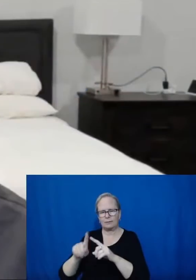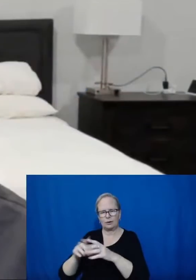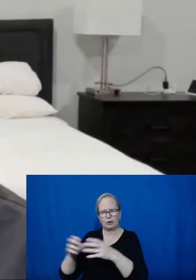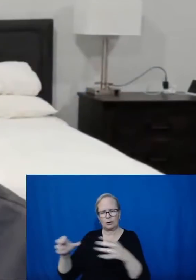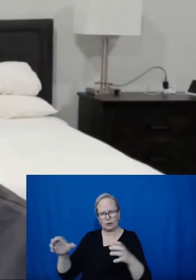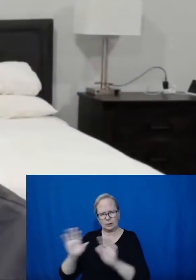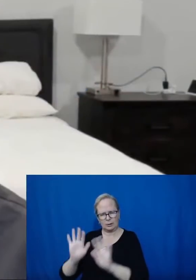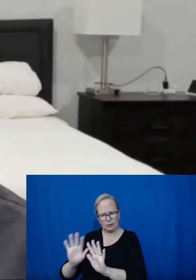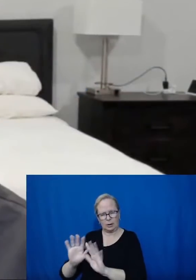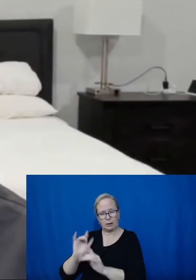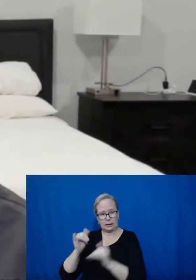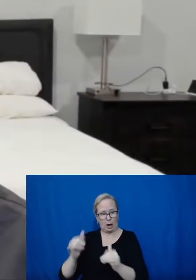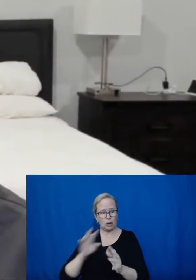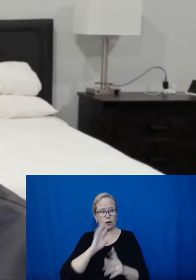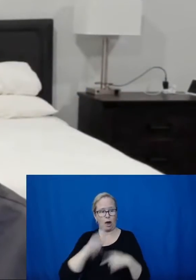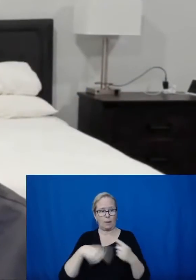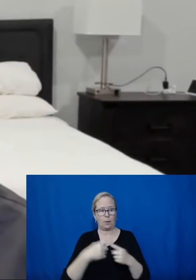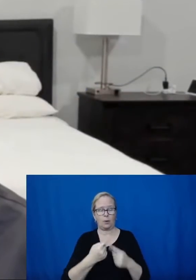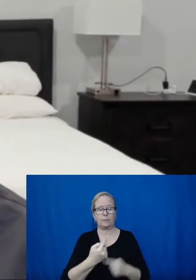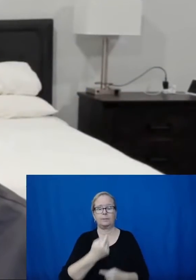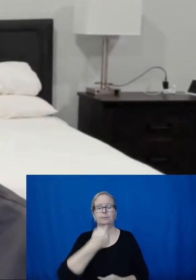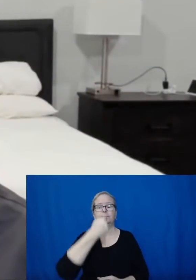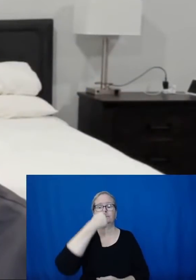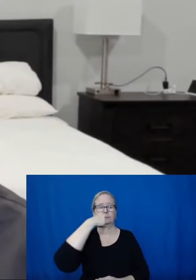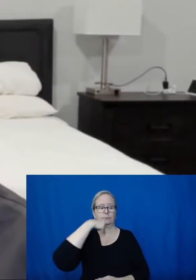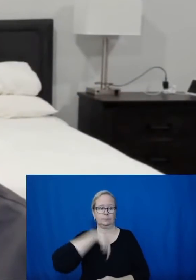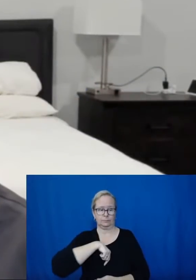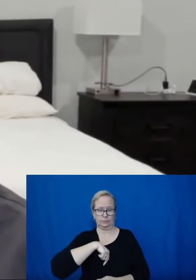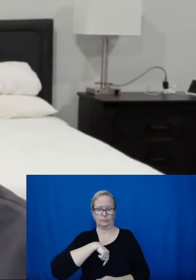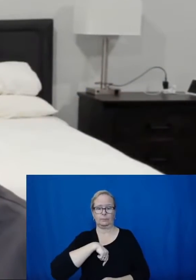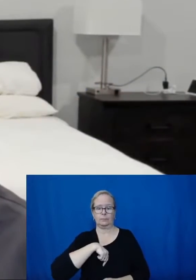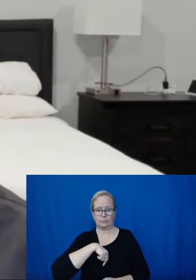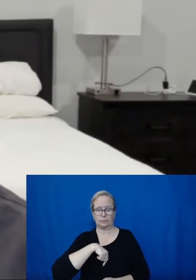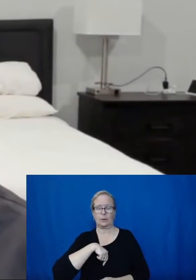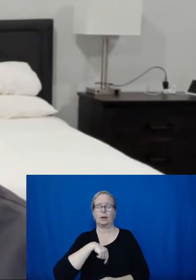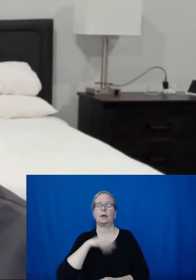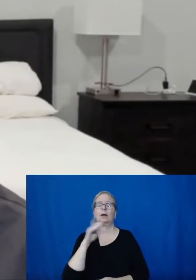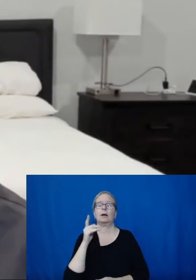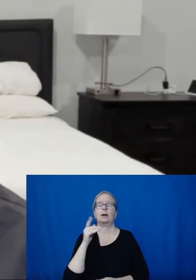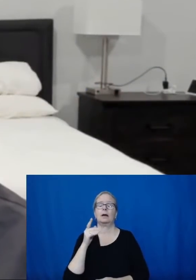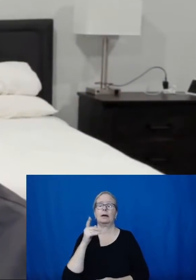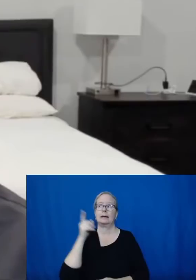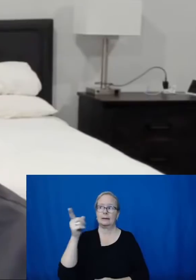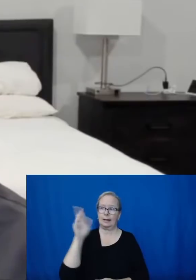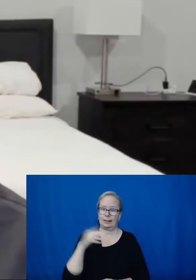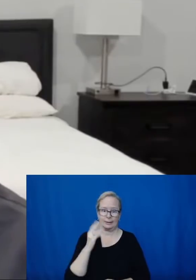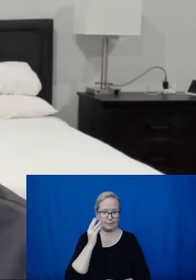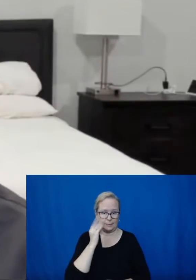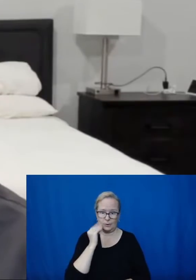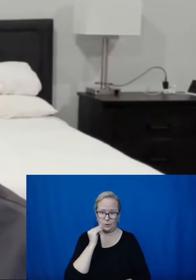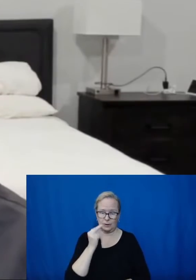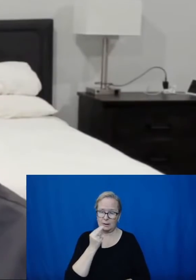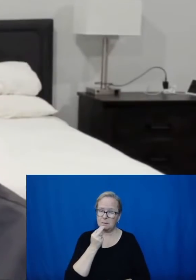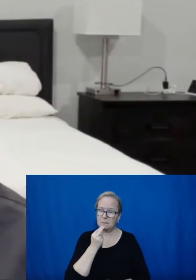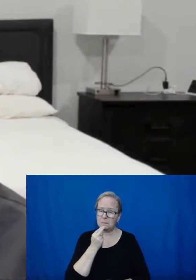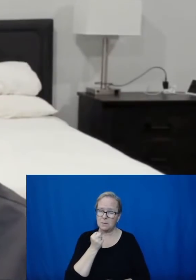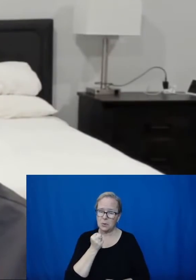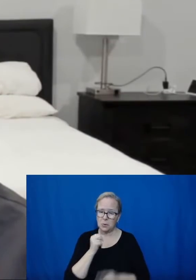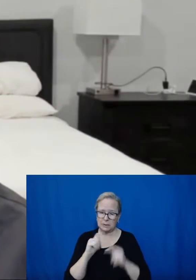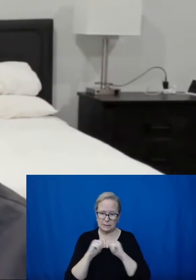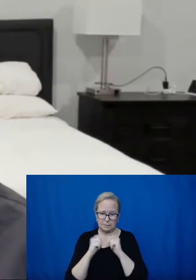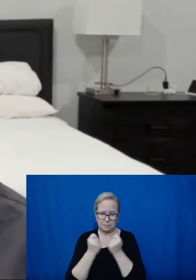comfort on in rural communities. And that might just be inexperience. You haven't done it that often. It's smaller team